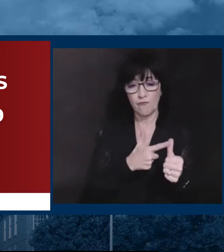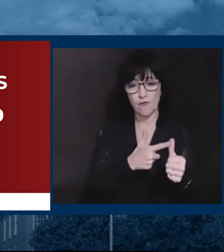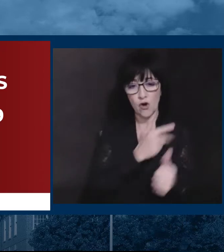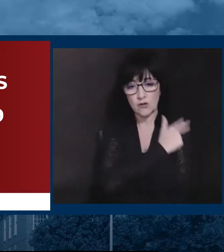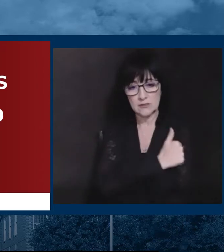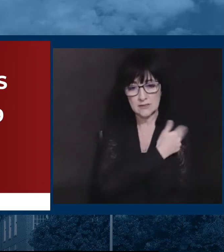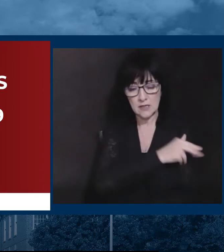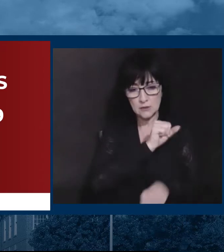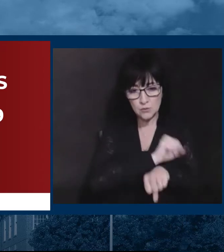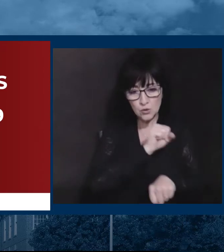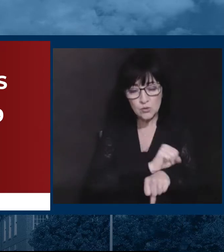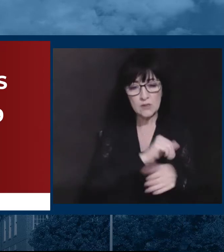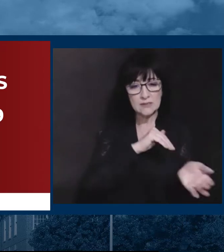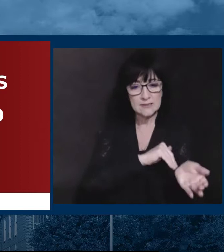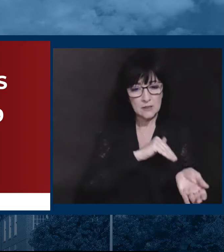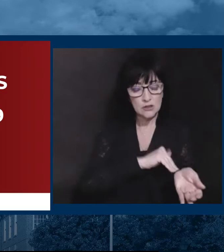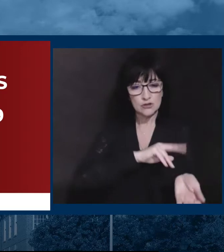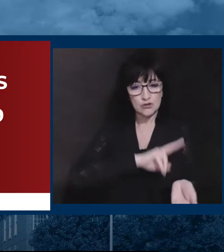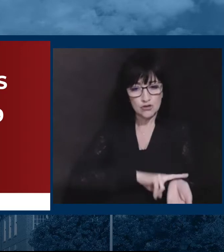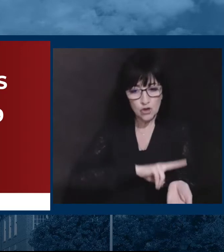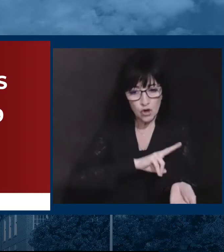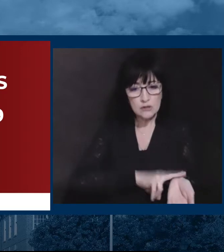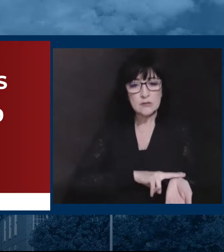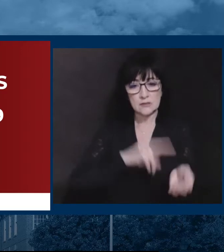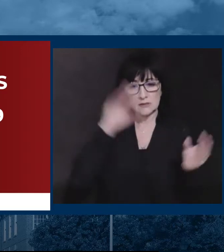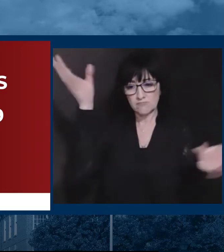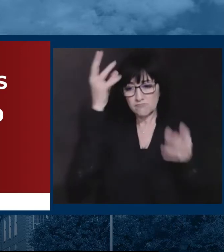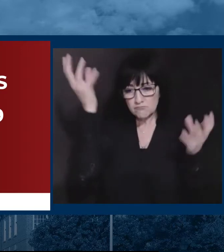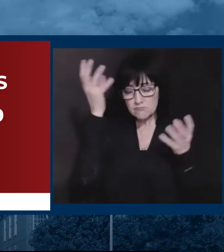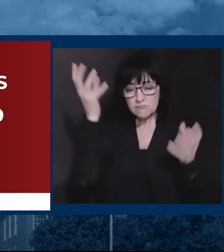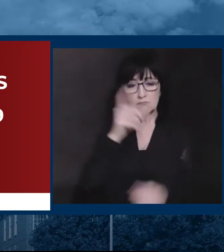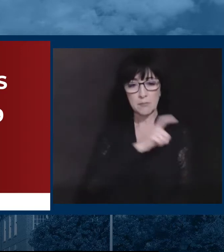physicians, nurses, first responders, paramedics,